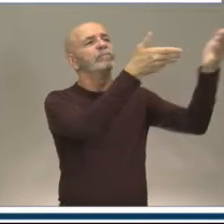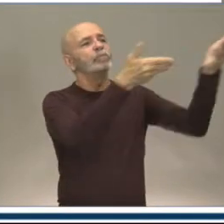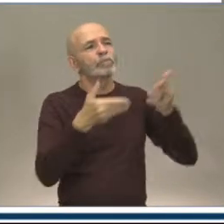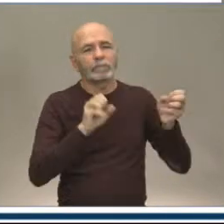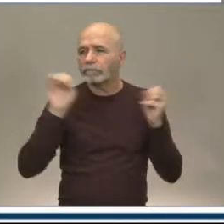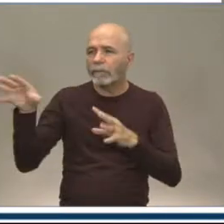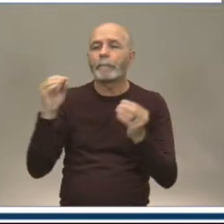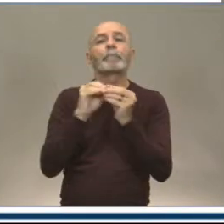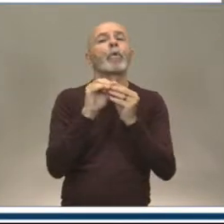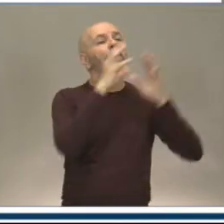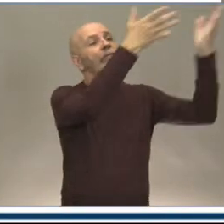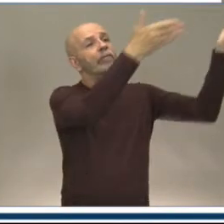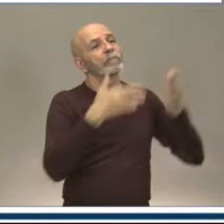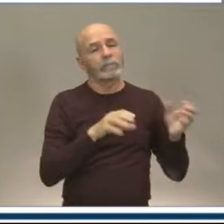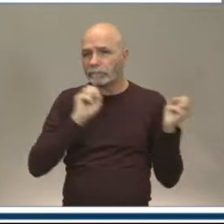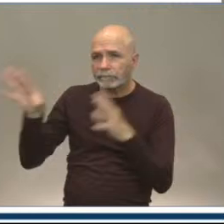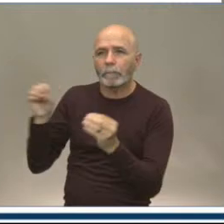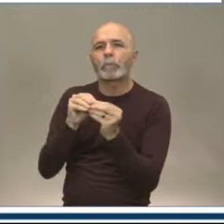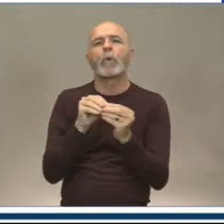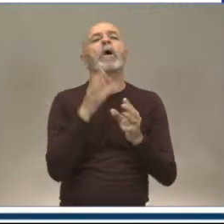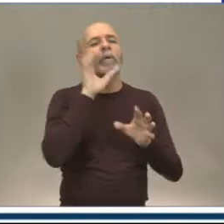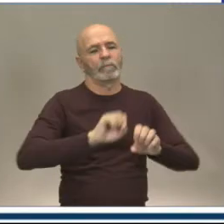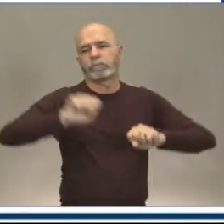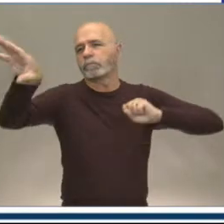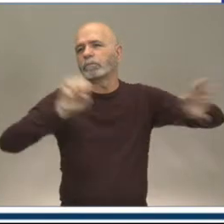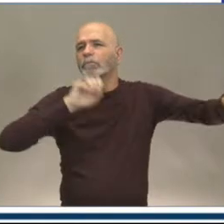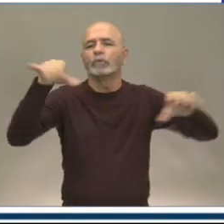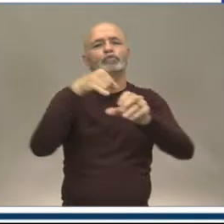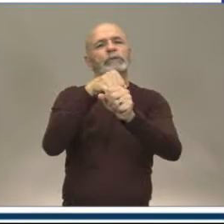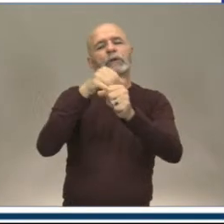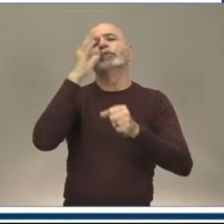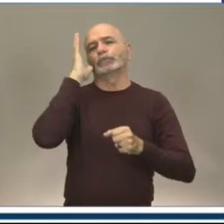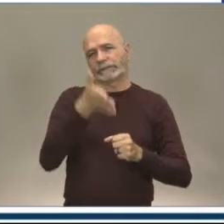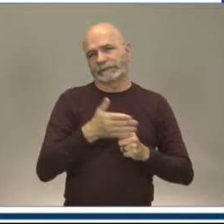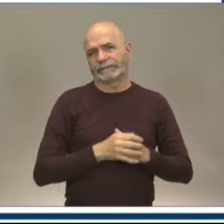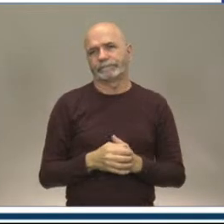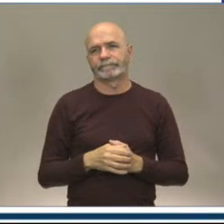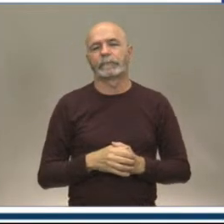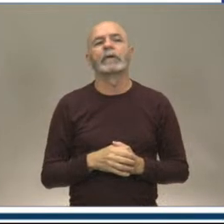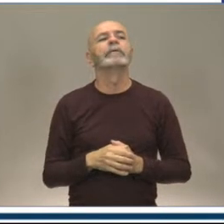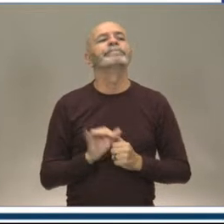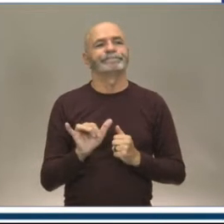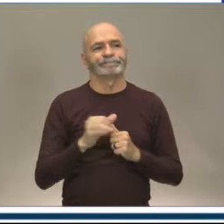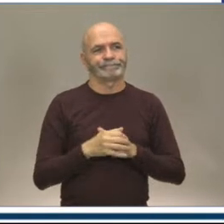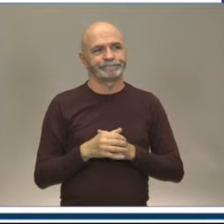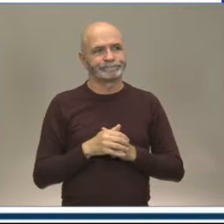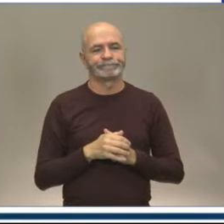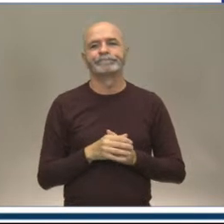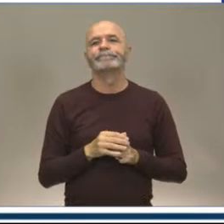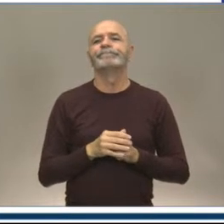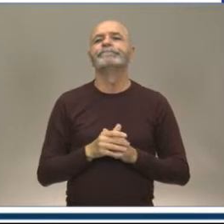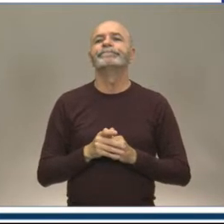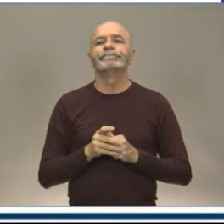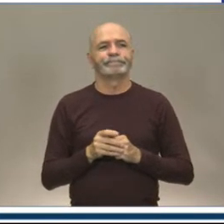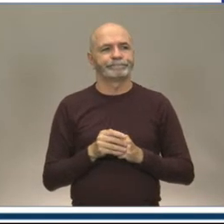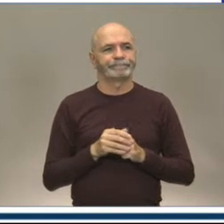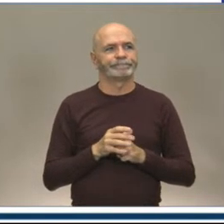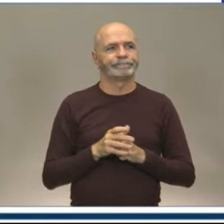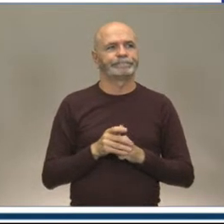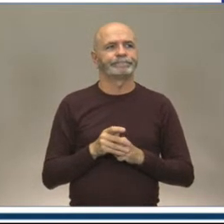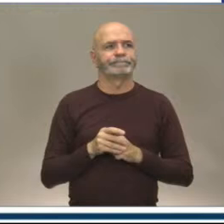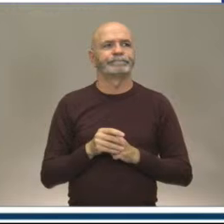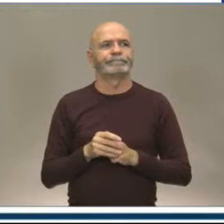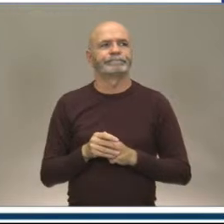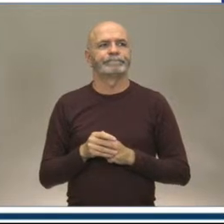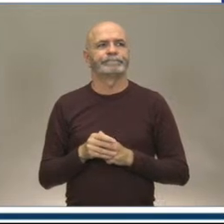to pharmacies and our other clinics. Chelsea, do you have a follow-up question? Yeah, thank you. I'm also wondering